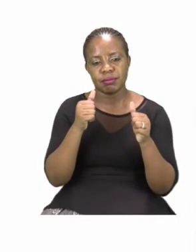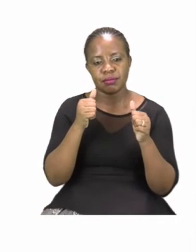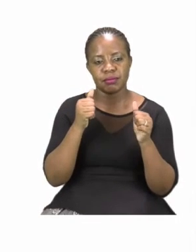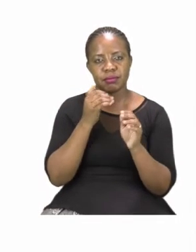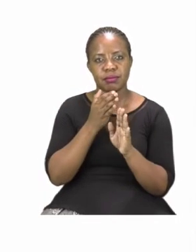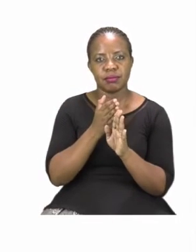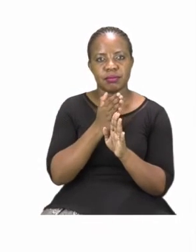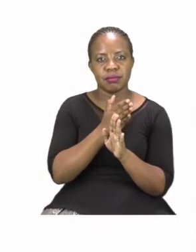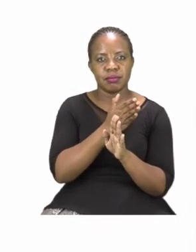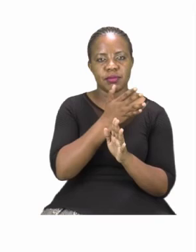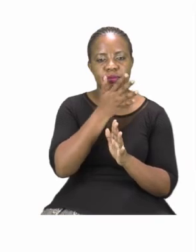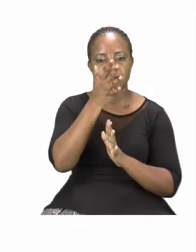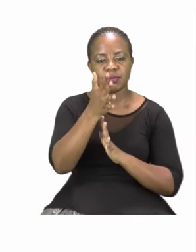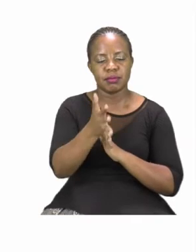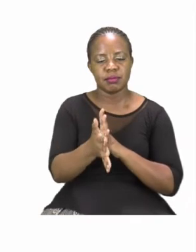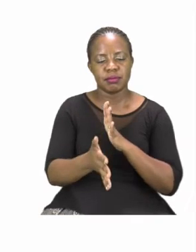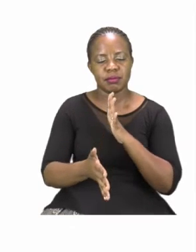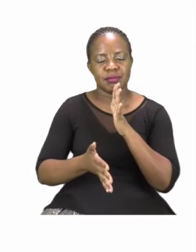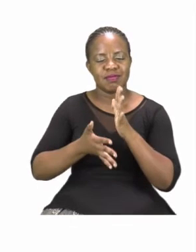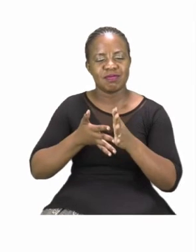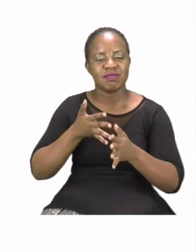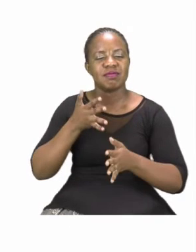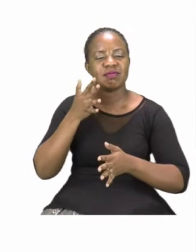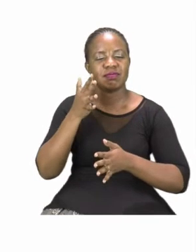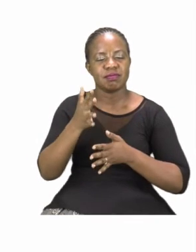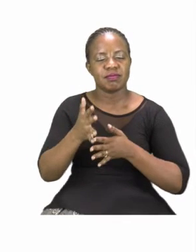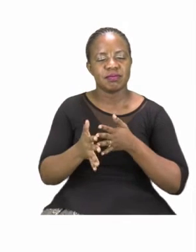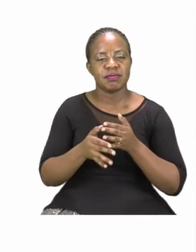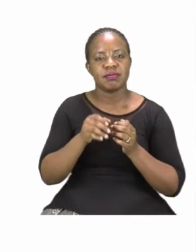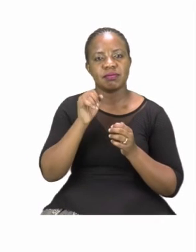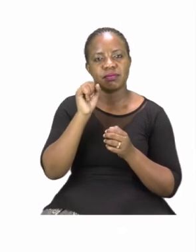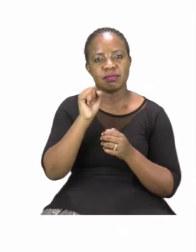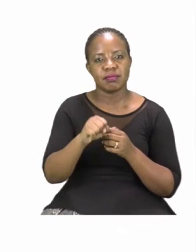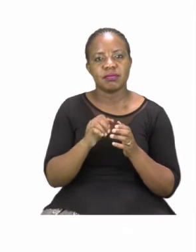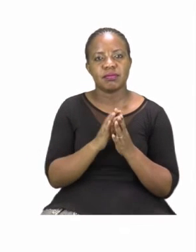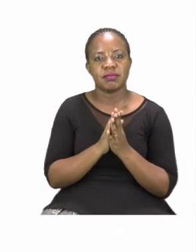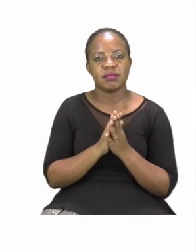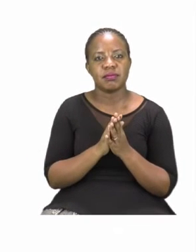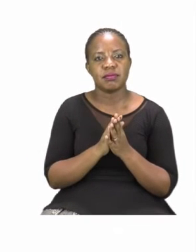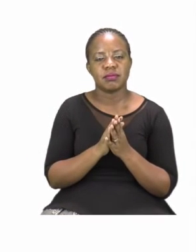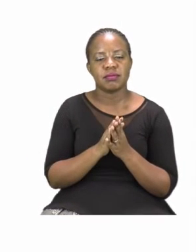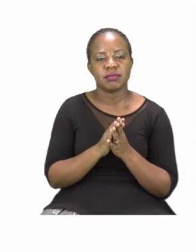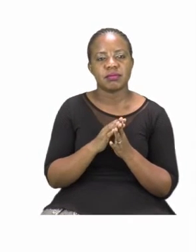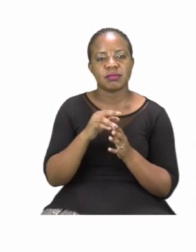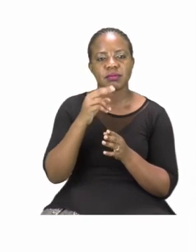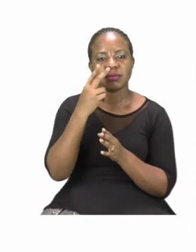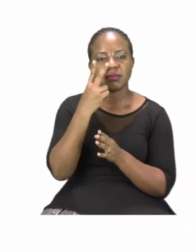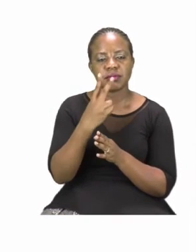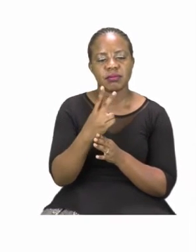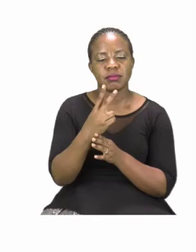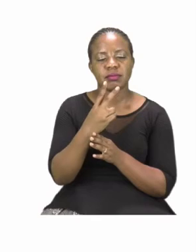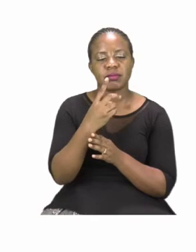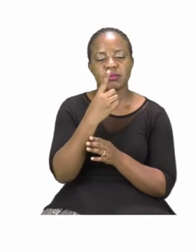numbers out loud. So the first one says 21,